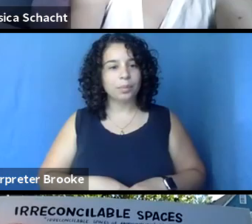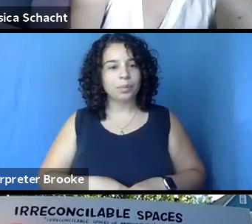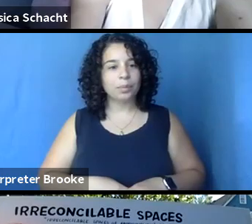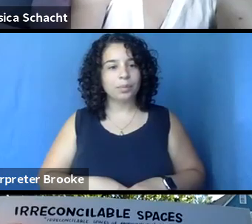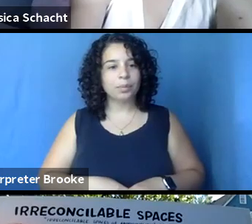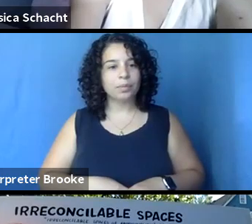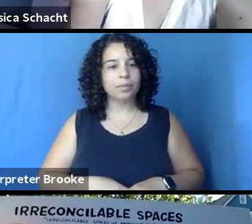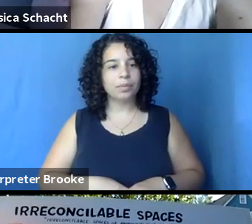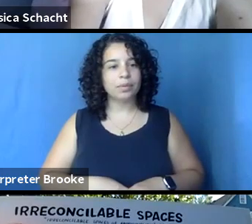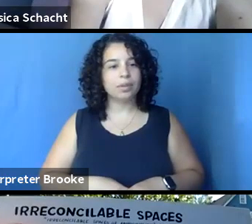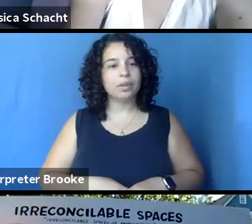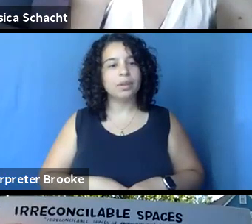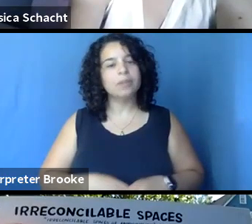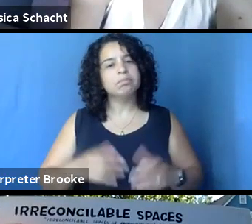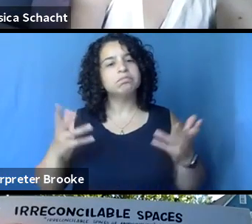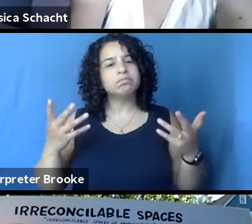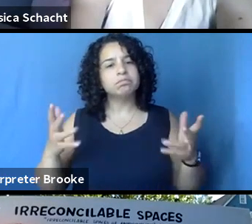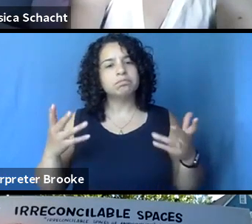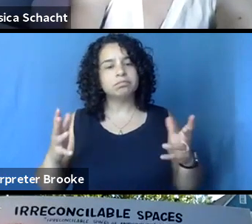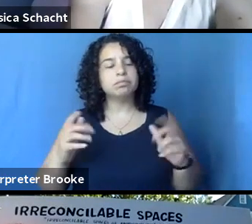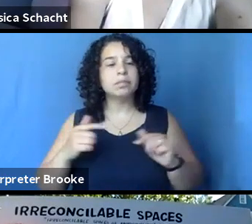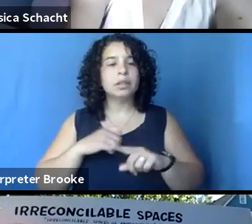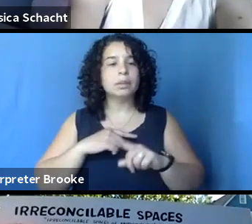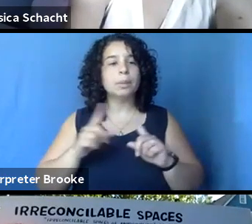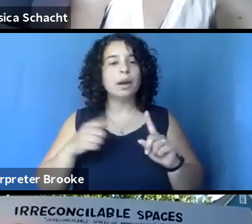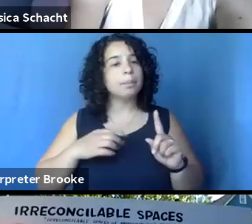I am really glad to be here.